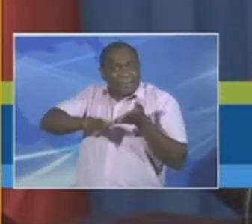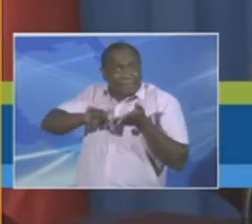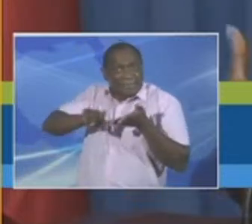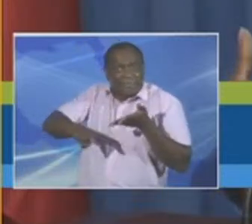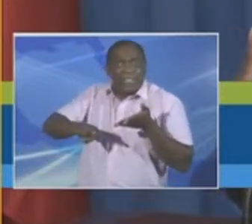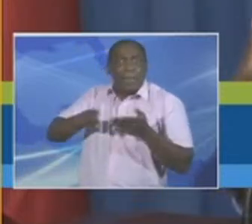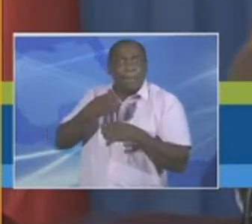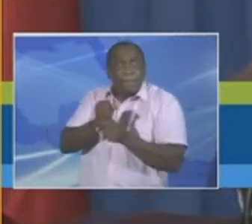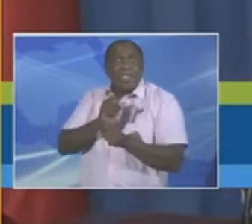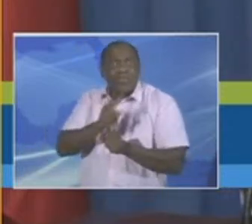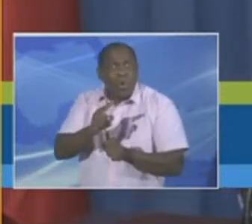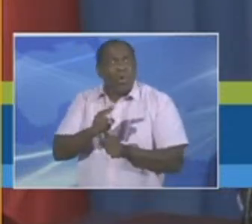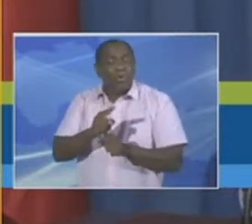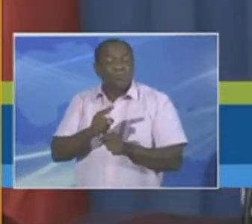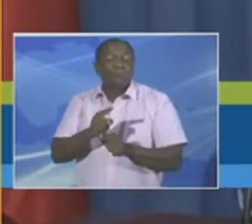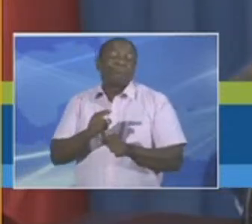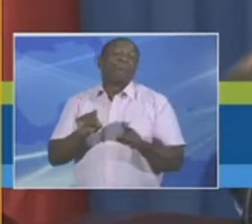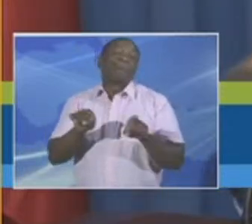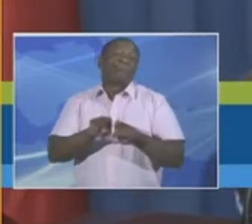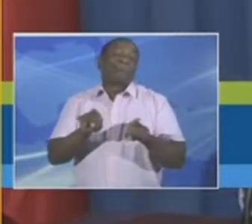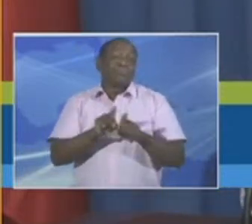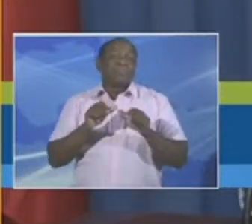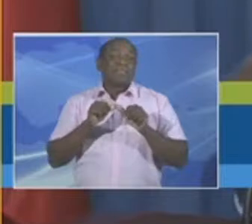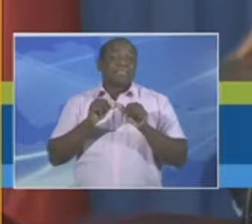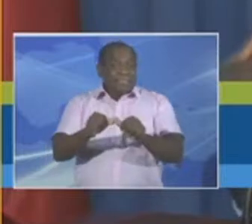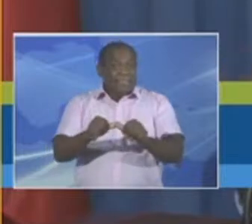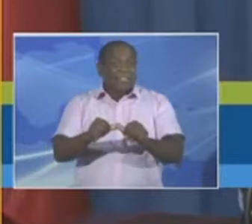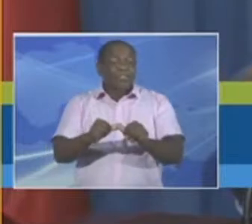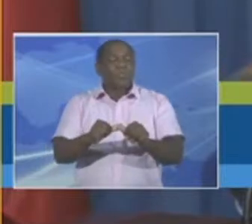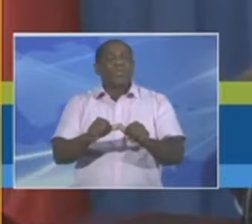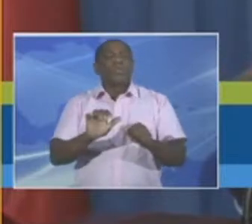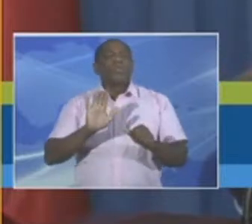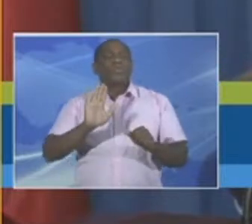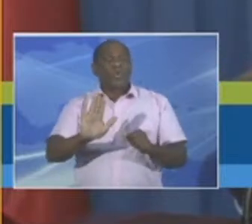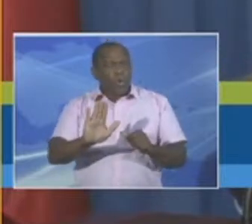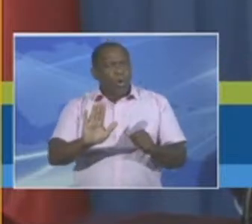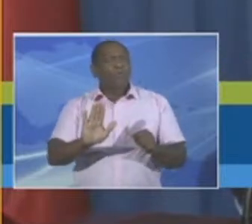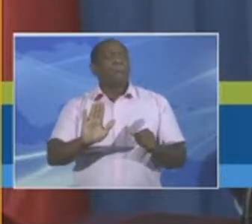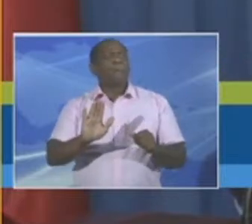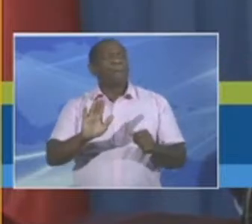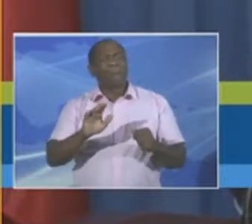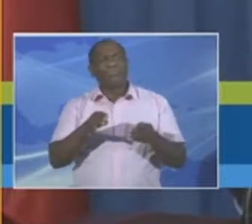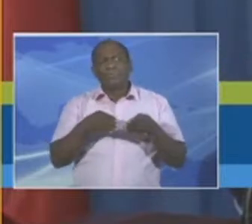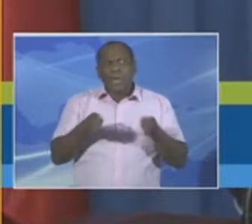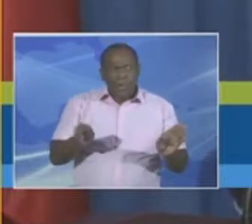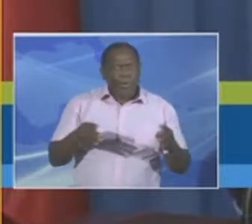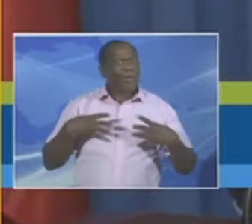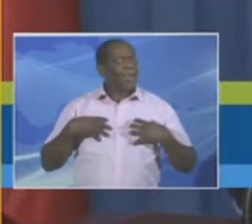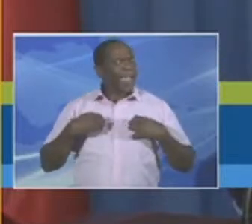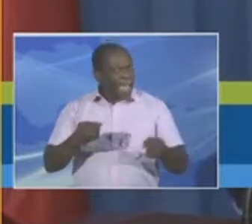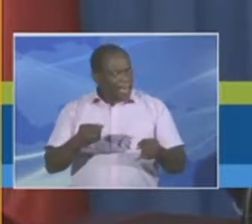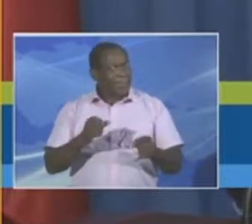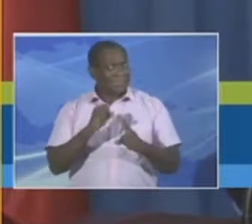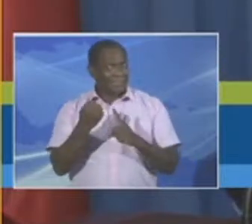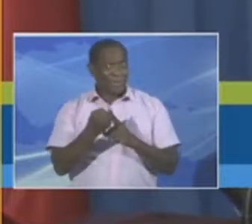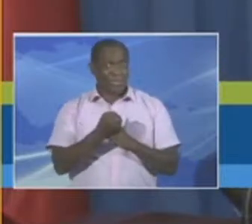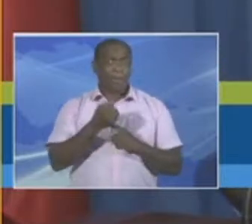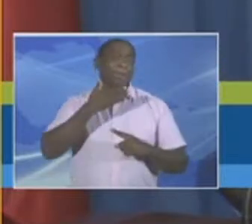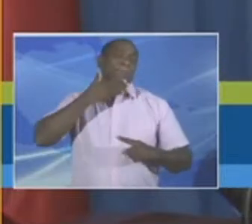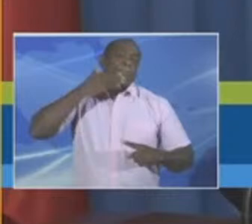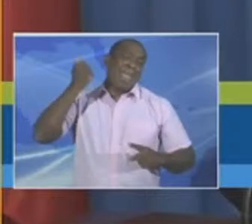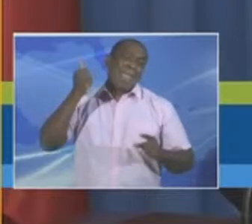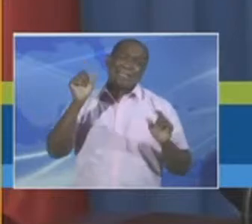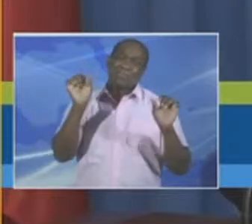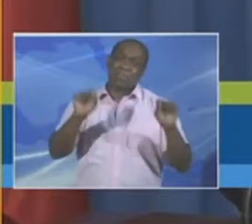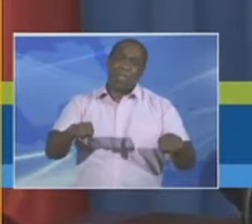you to continue to make sure that your underlying health situation is in as the best situation